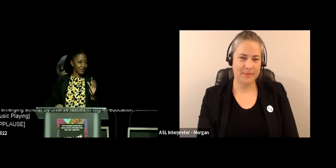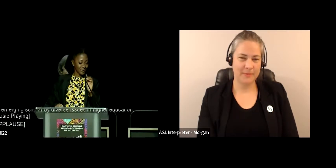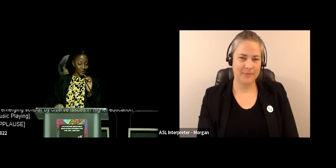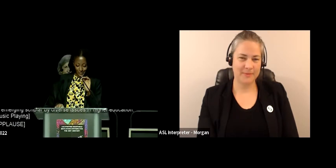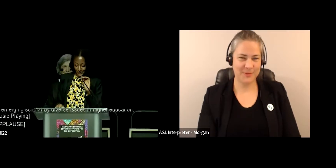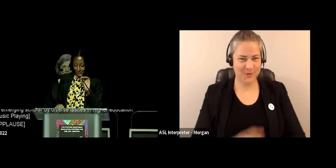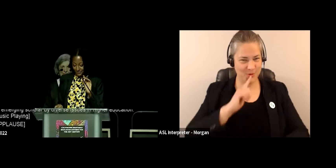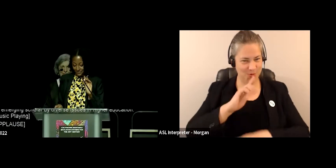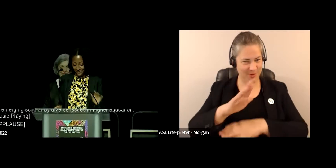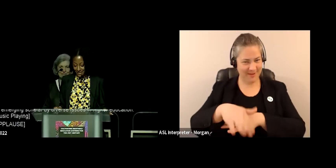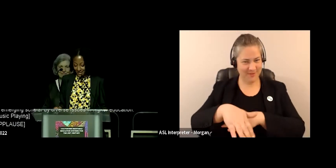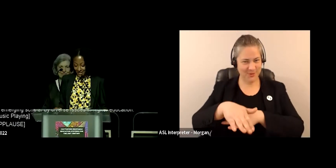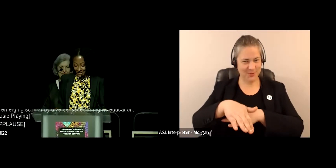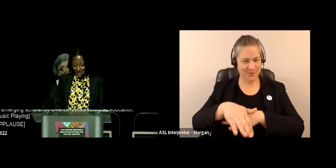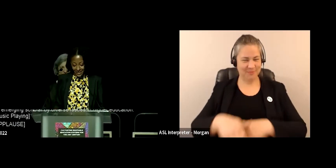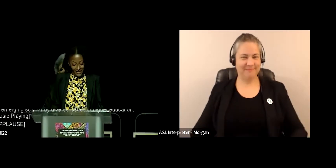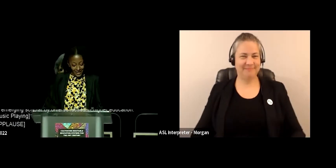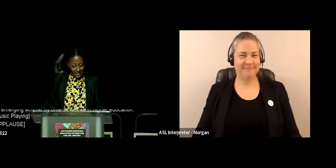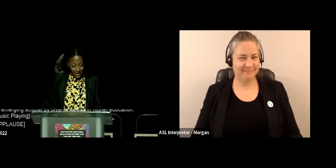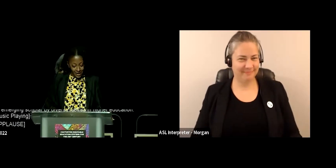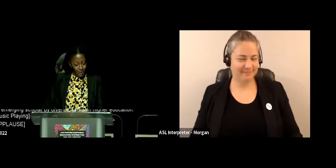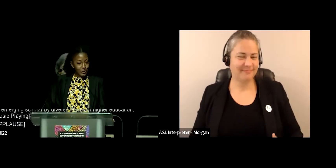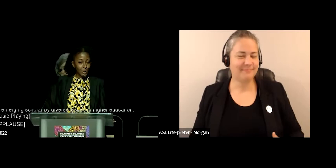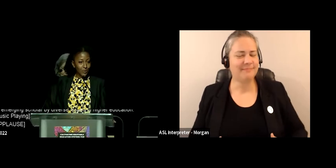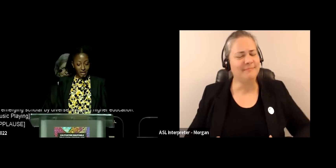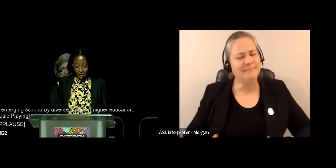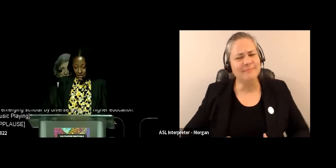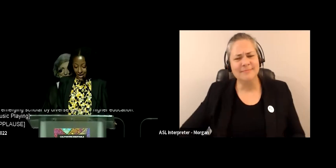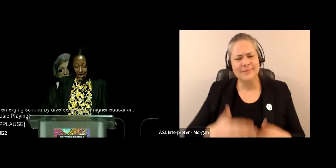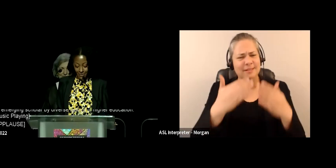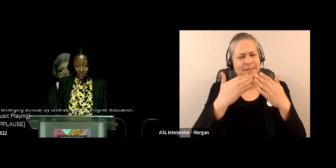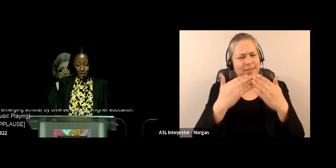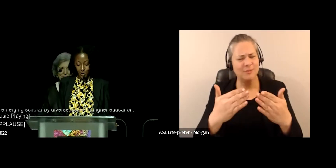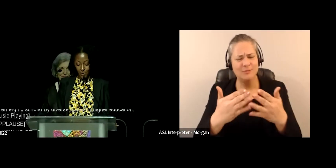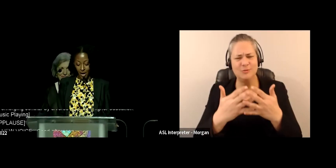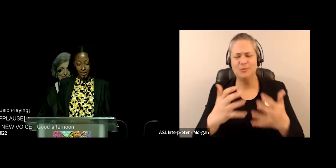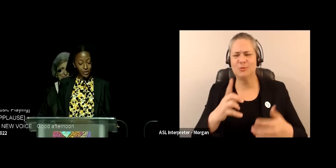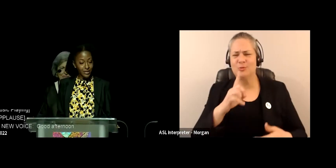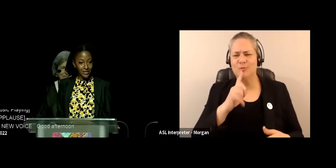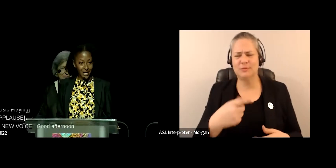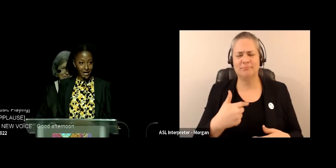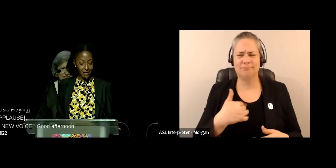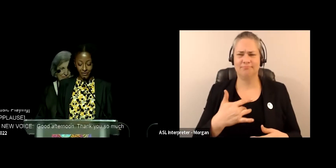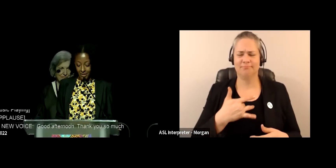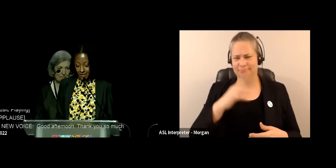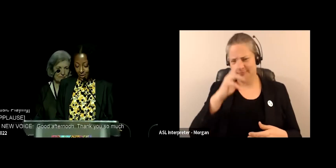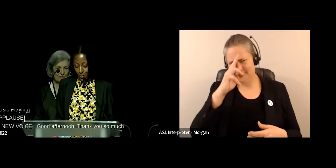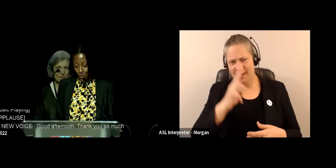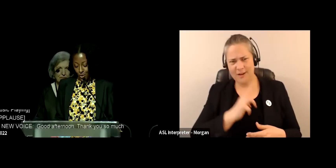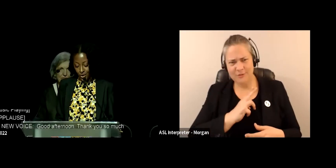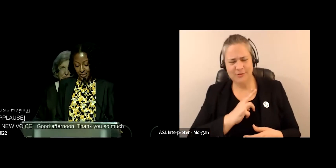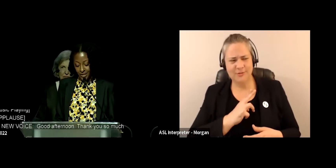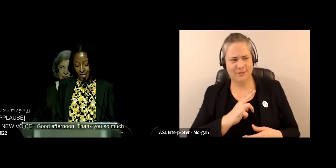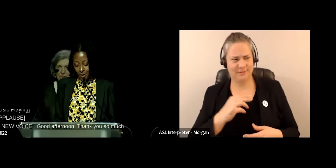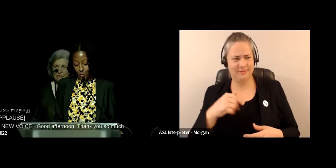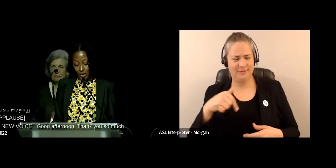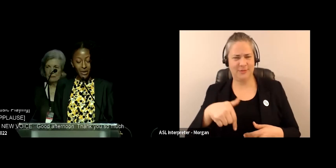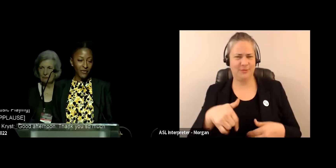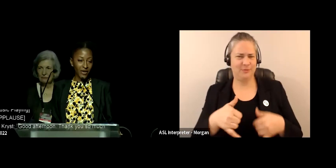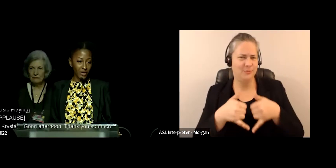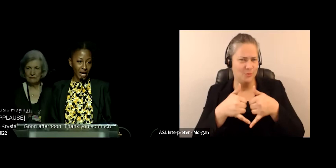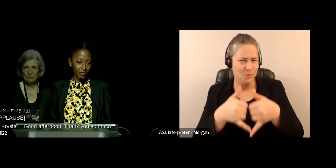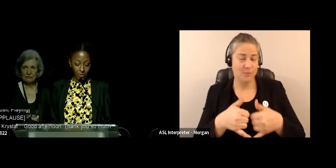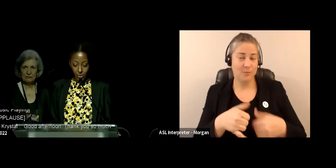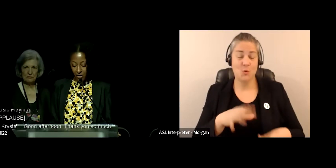Good afternoon. Thank you so much. I am so honored to have this award. One